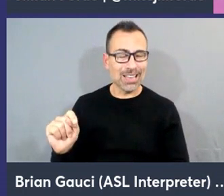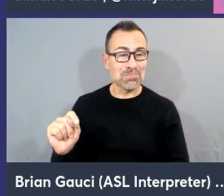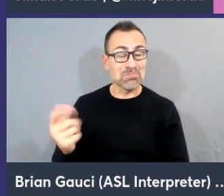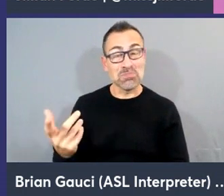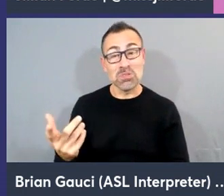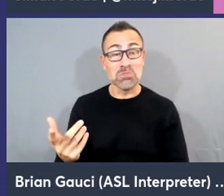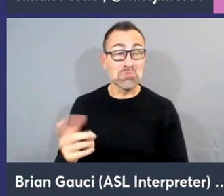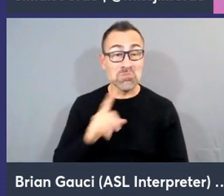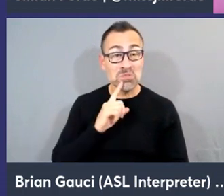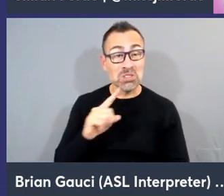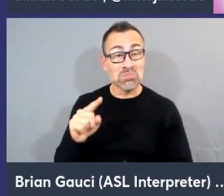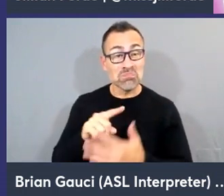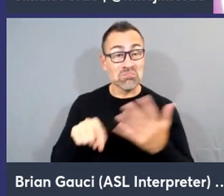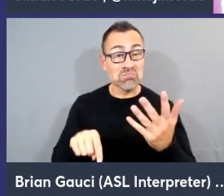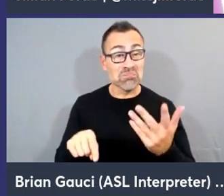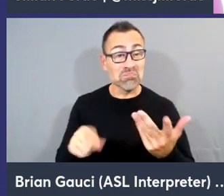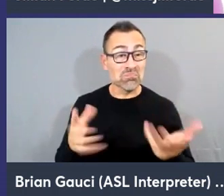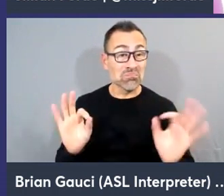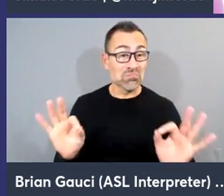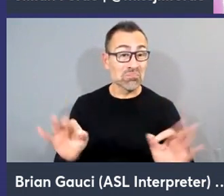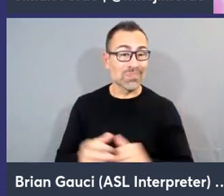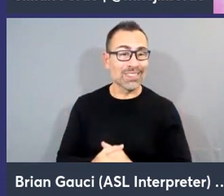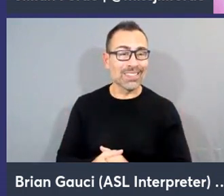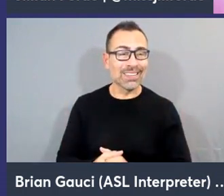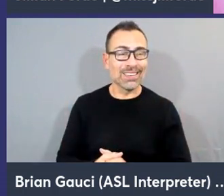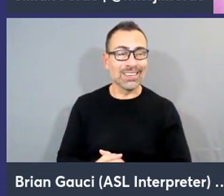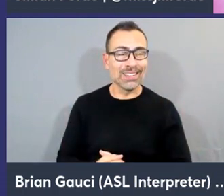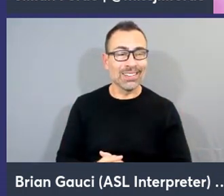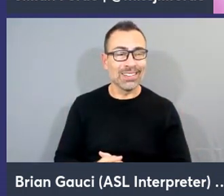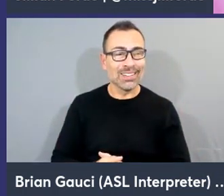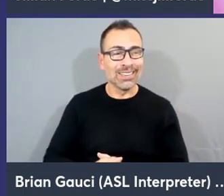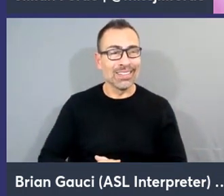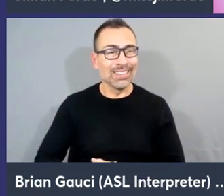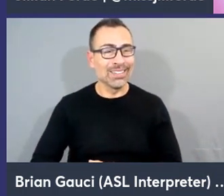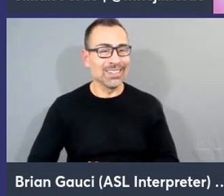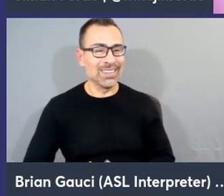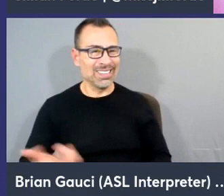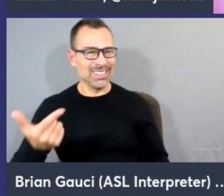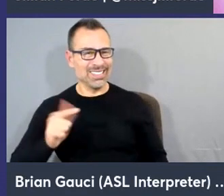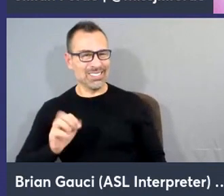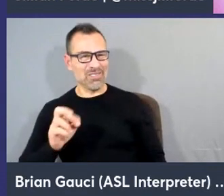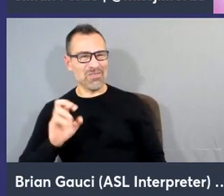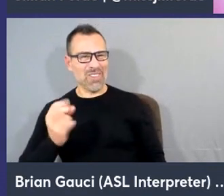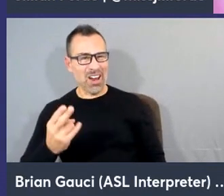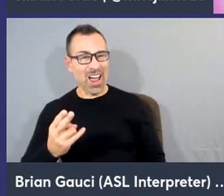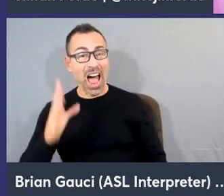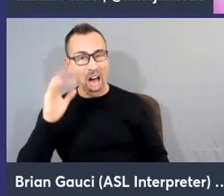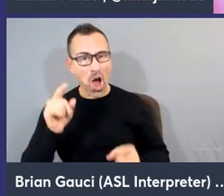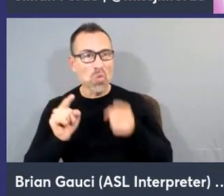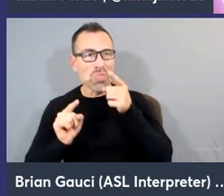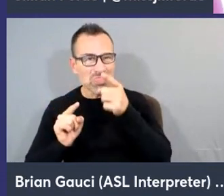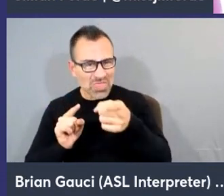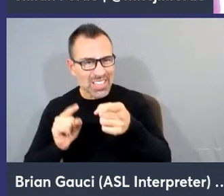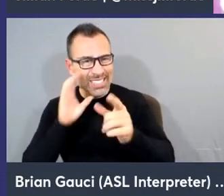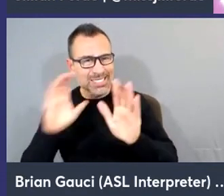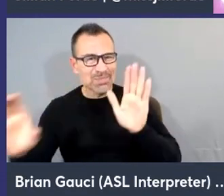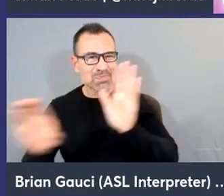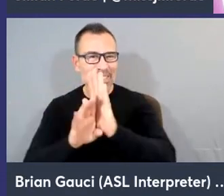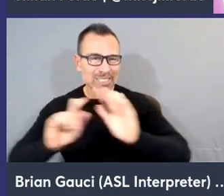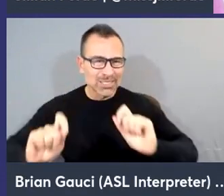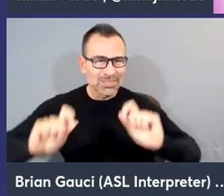from there. Perfect. I hope you're going to present this image in that the webinar that you're doing, because this is pretty impressive of